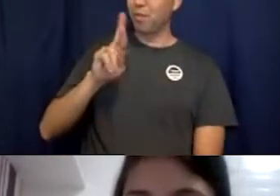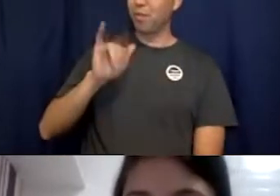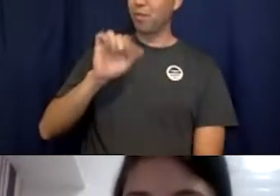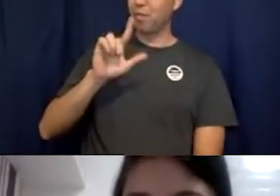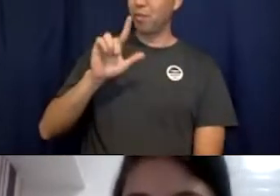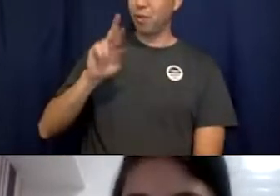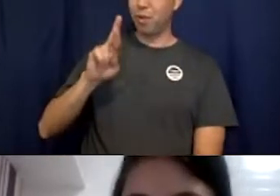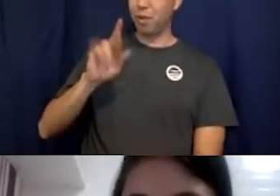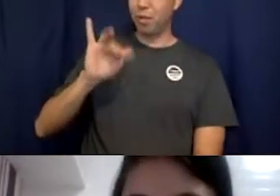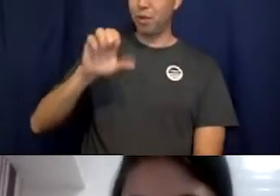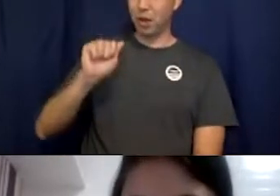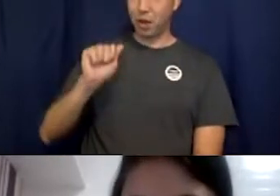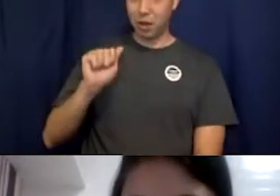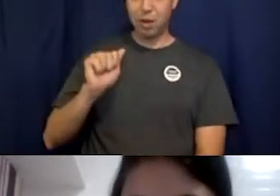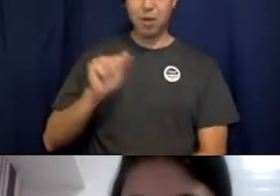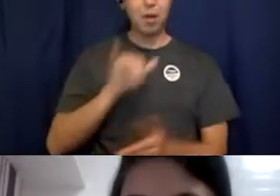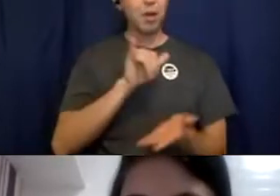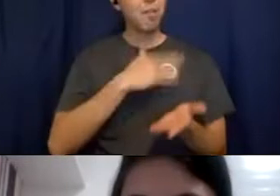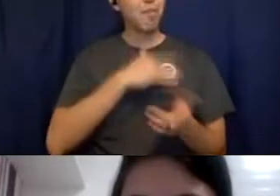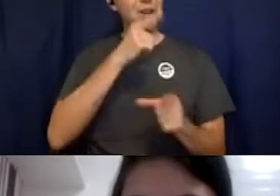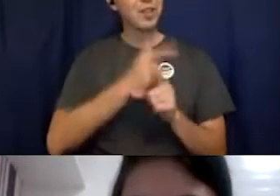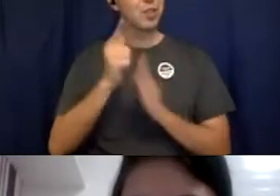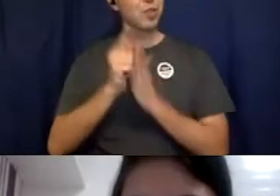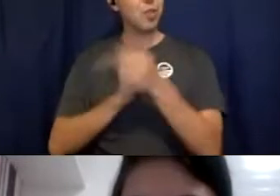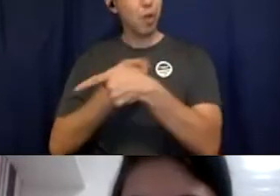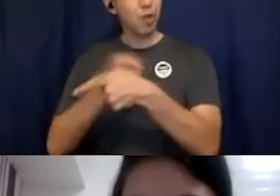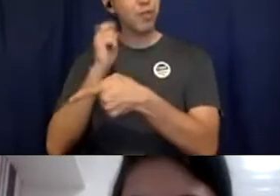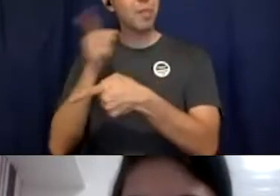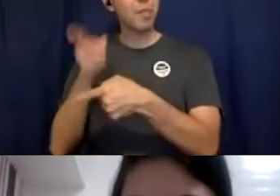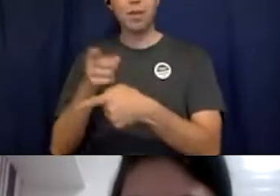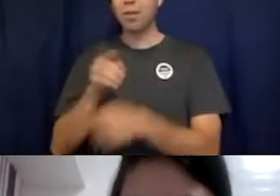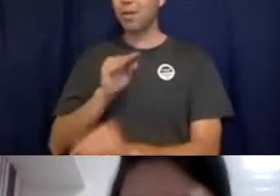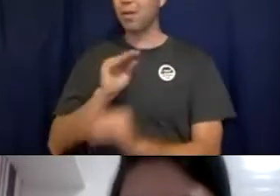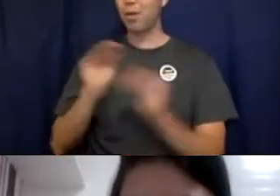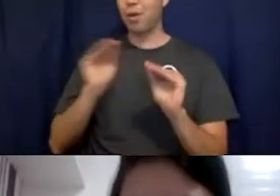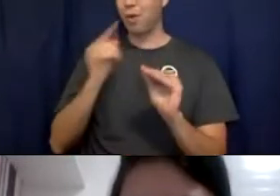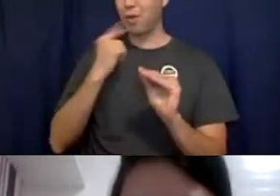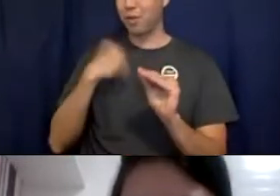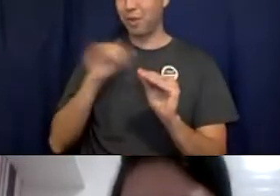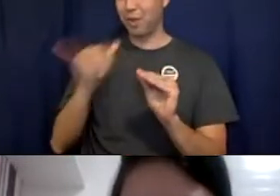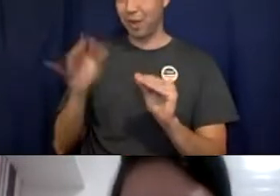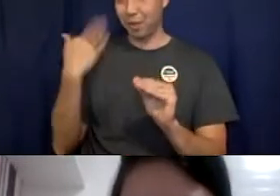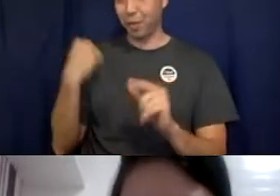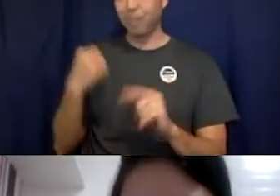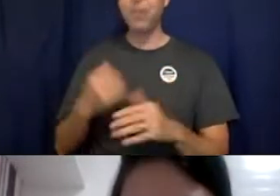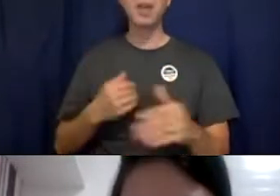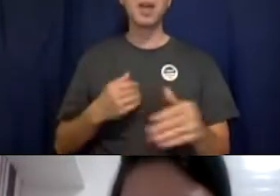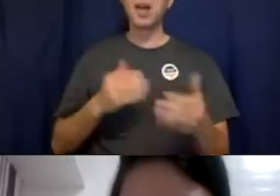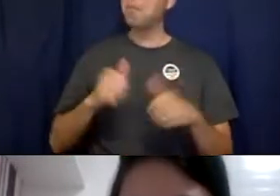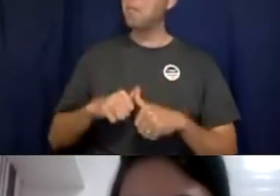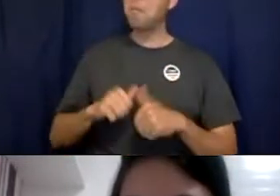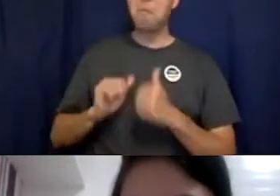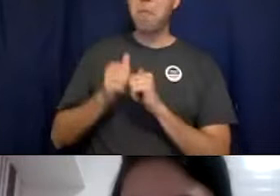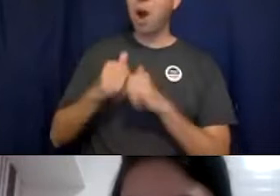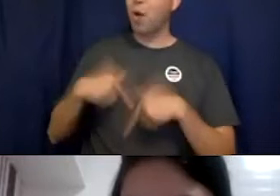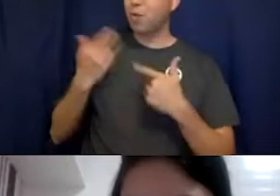Oh my God, what cuties. They're very cute, yeah. Help with the stress, because